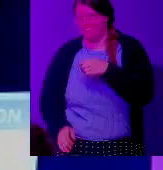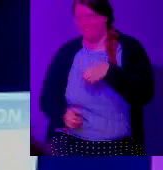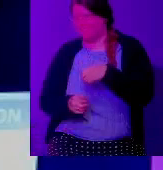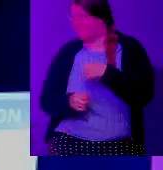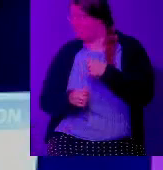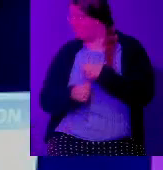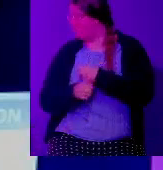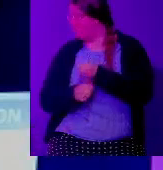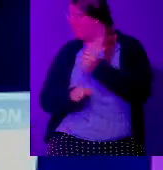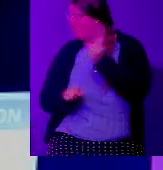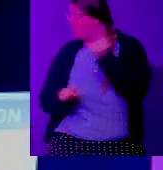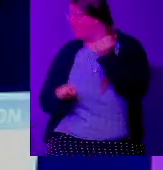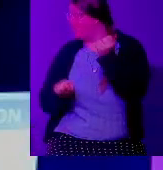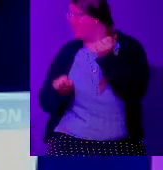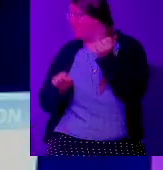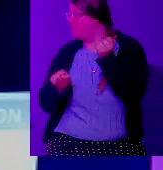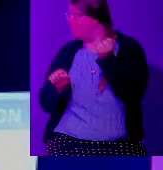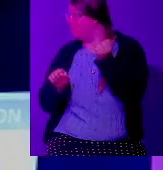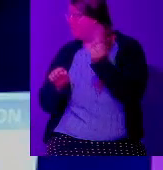and be glad in it.